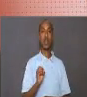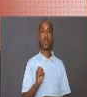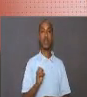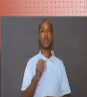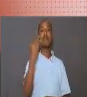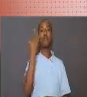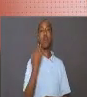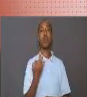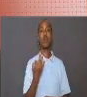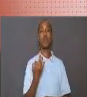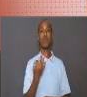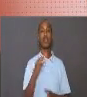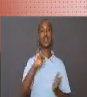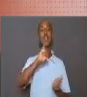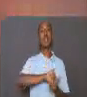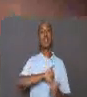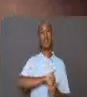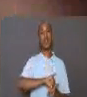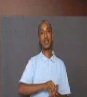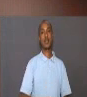they form salts.